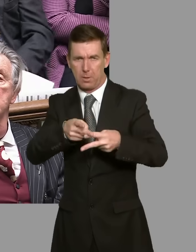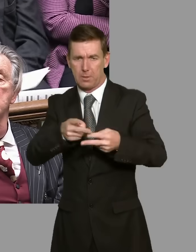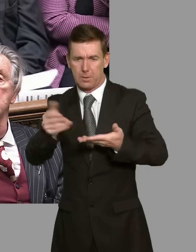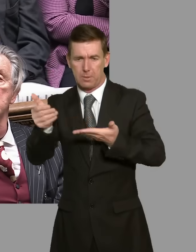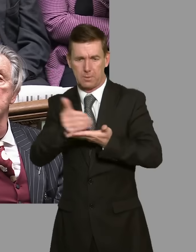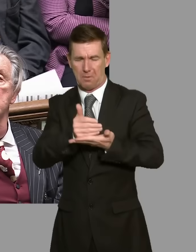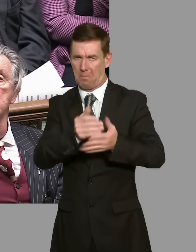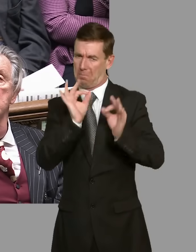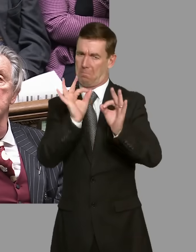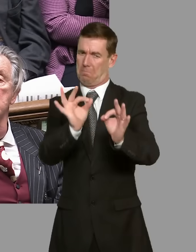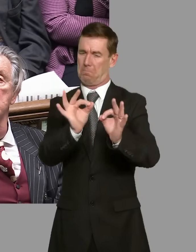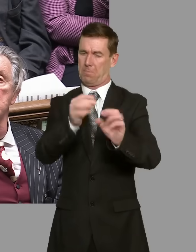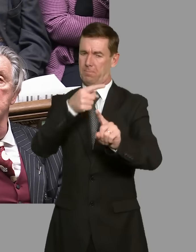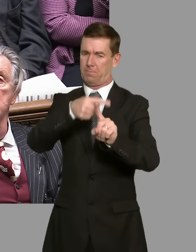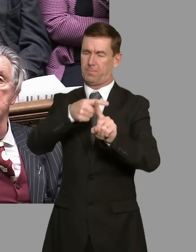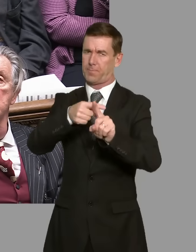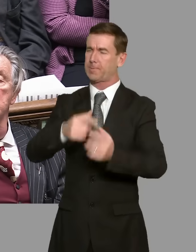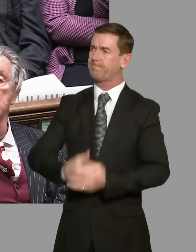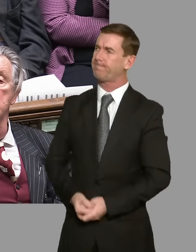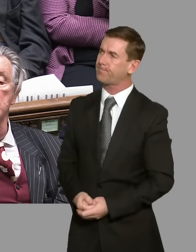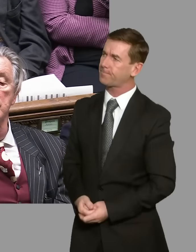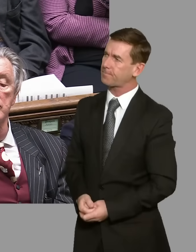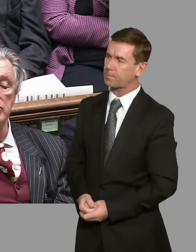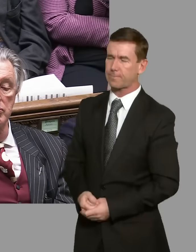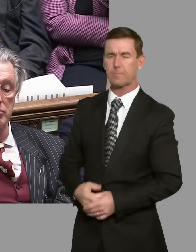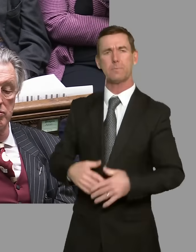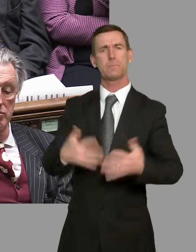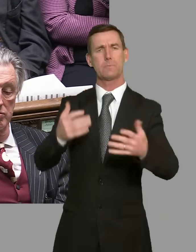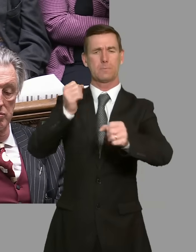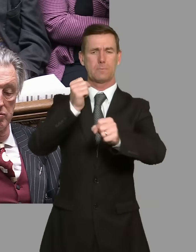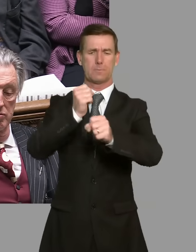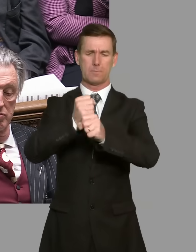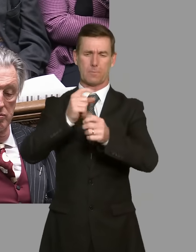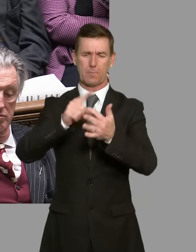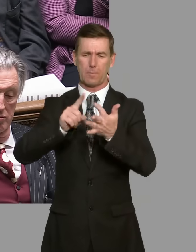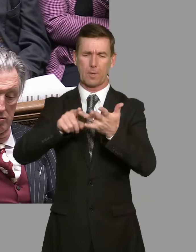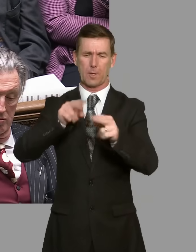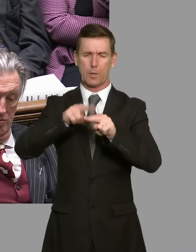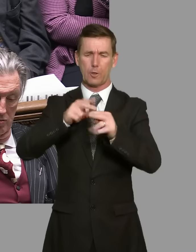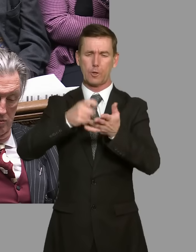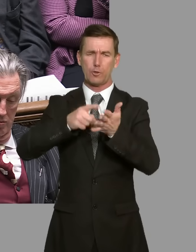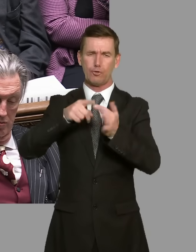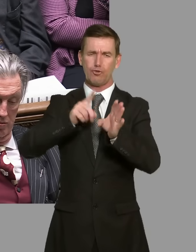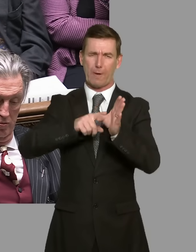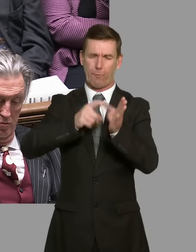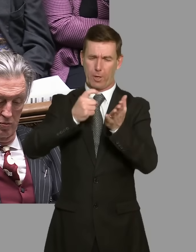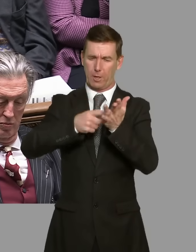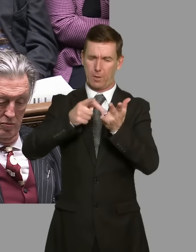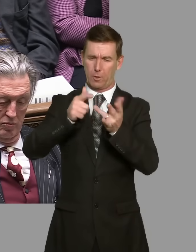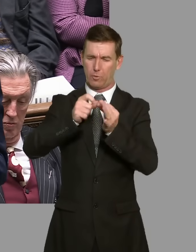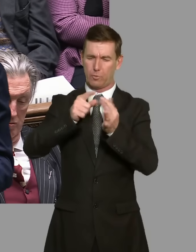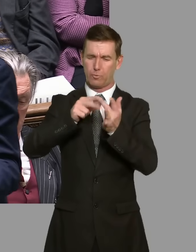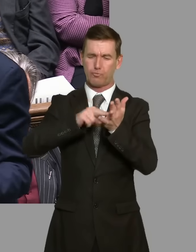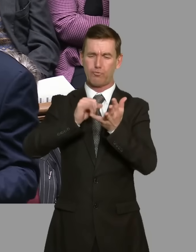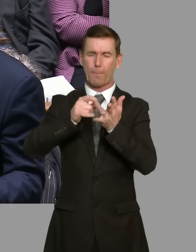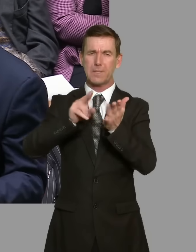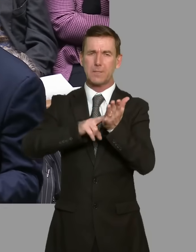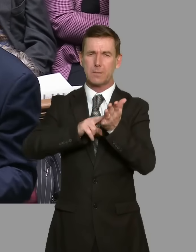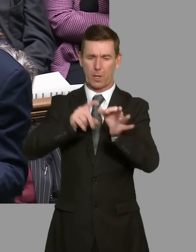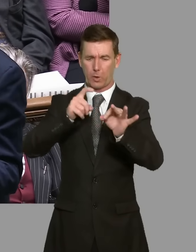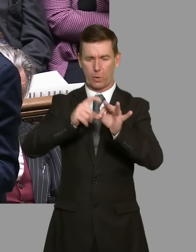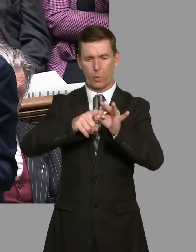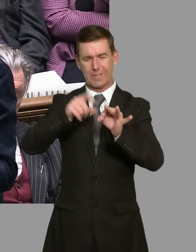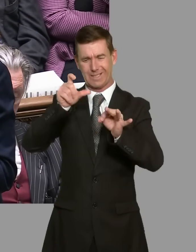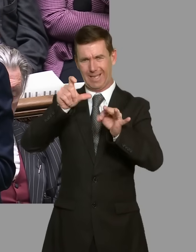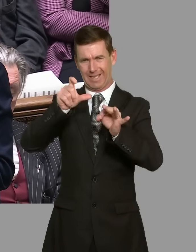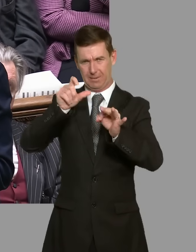respected authority on international law. He's also the head of the Prime Minister's barrister chambers. And he couldn't